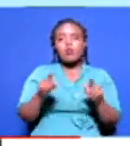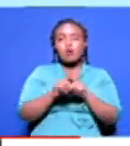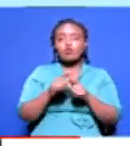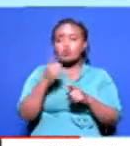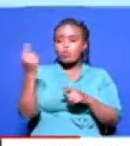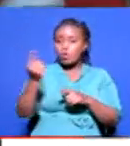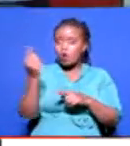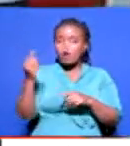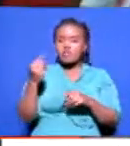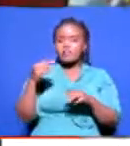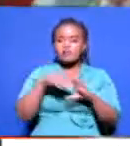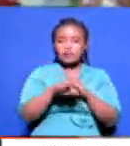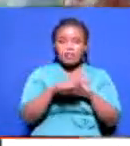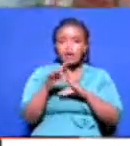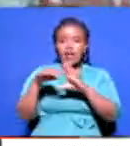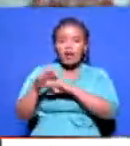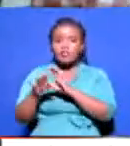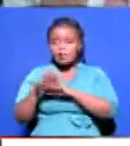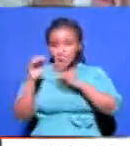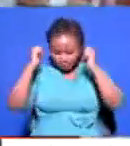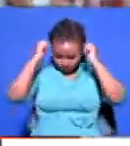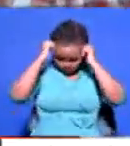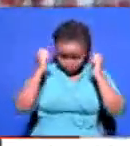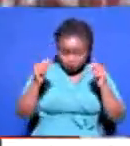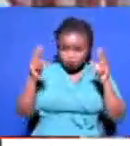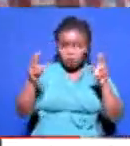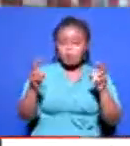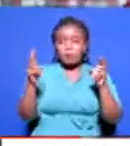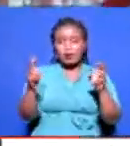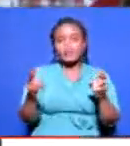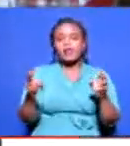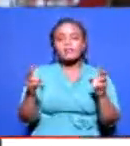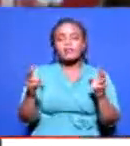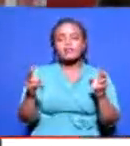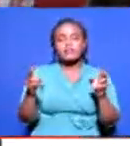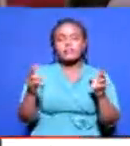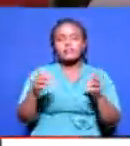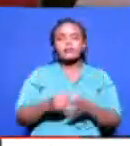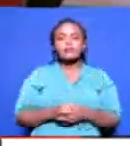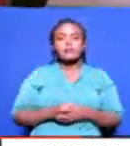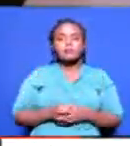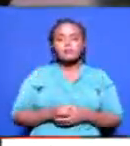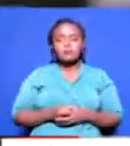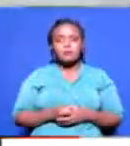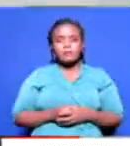educational materials? For Prime Edition from Mombasa County, I am Ann Buru.